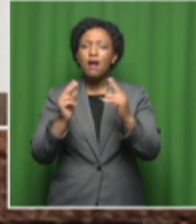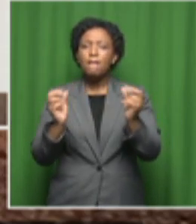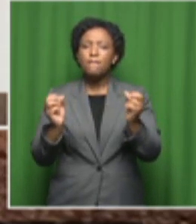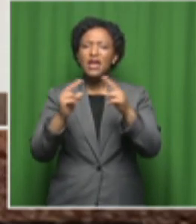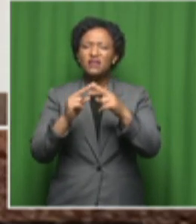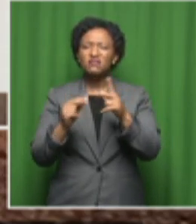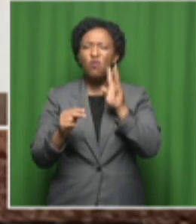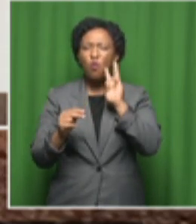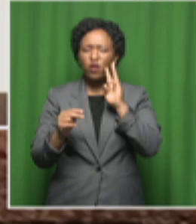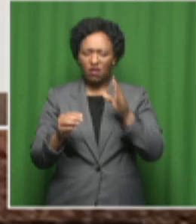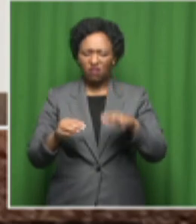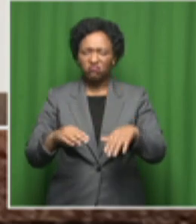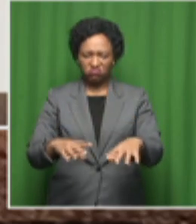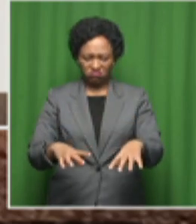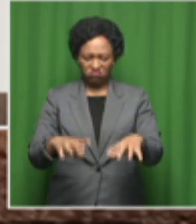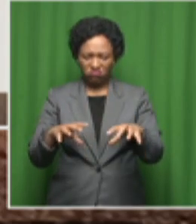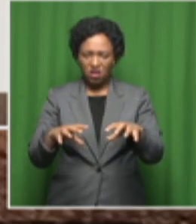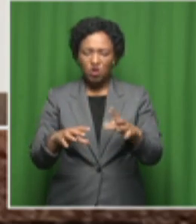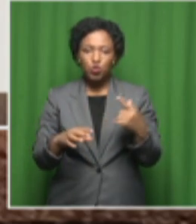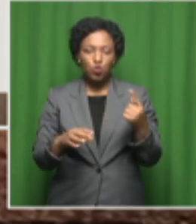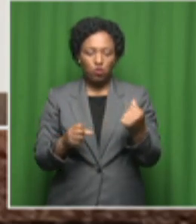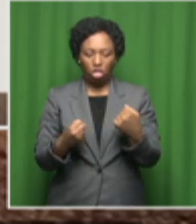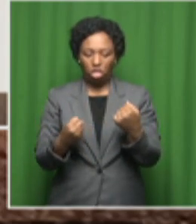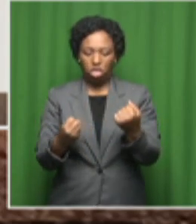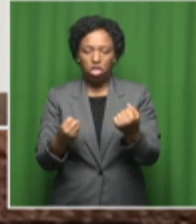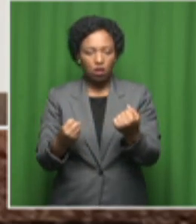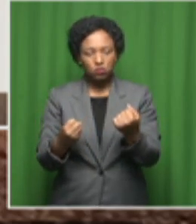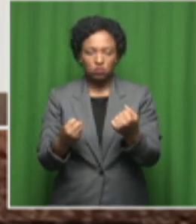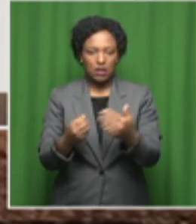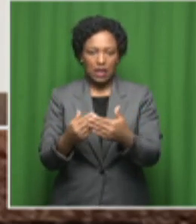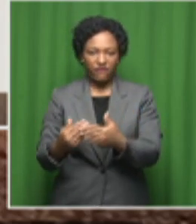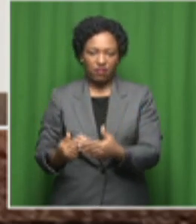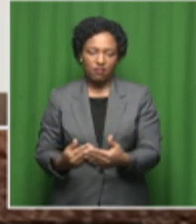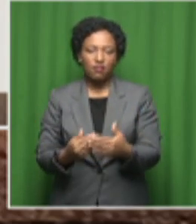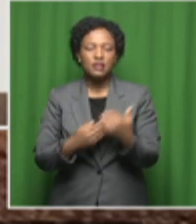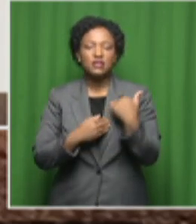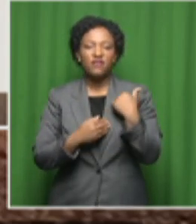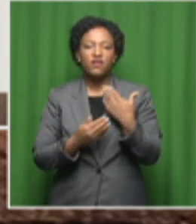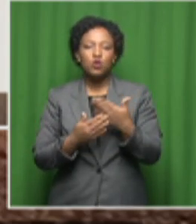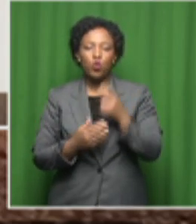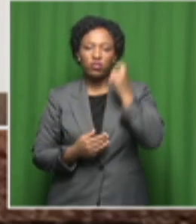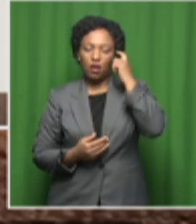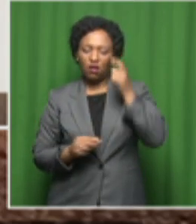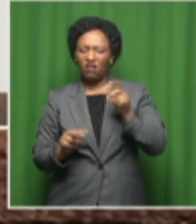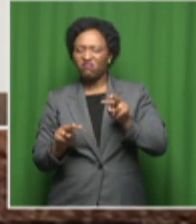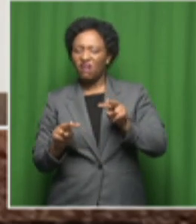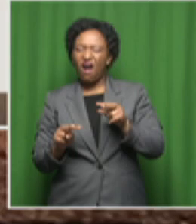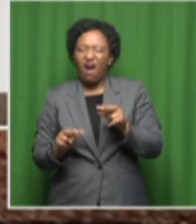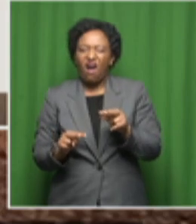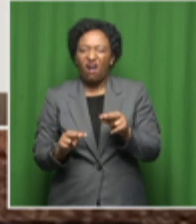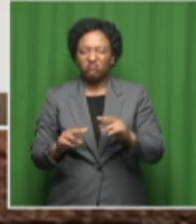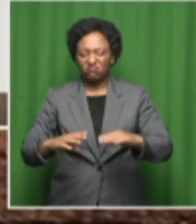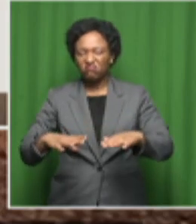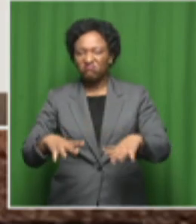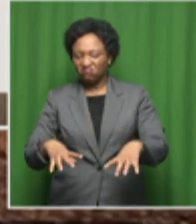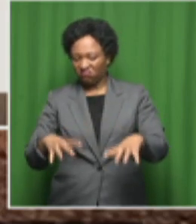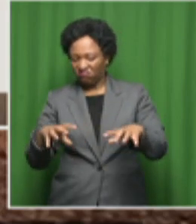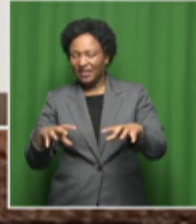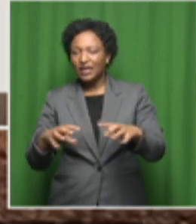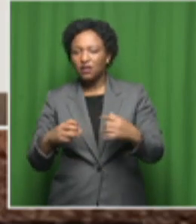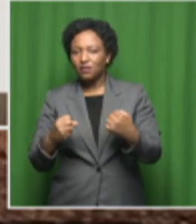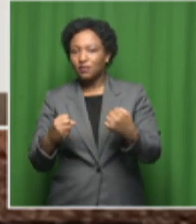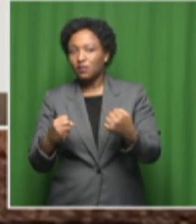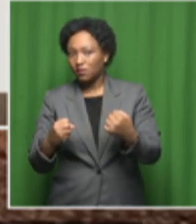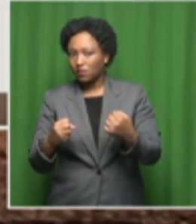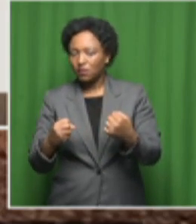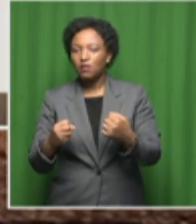running across, just don't cross them. Be very, very safe. That water is very strong. You can see just how much is coming down that river through northern parts